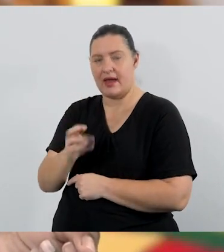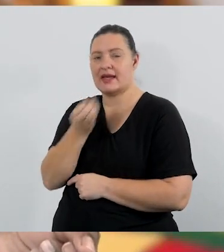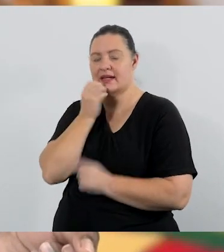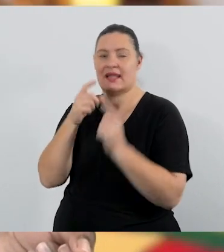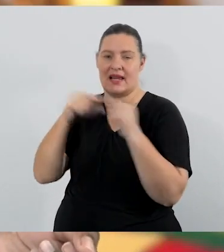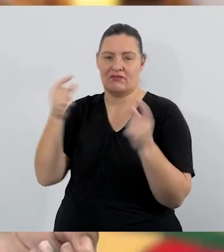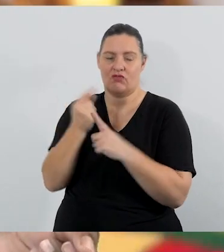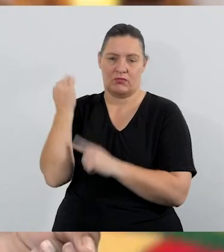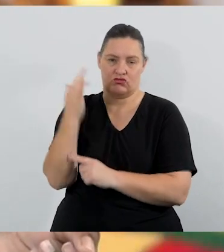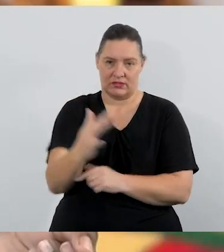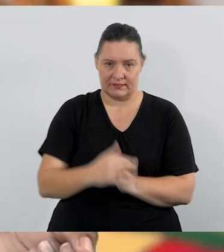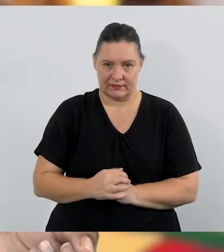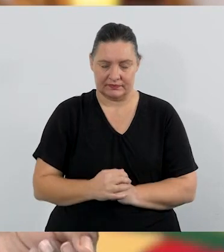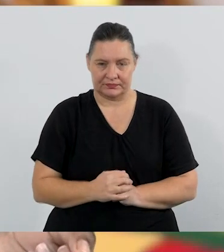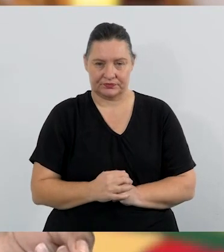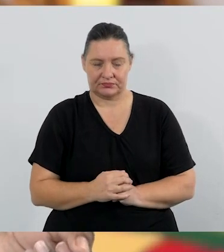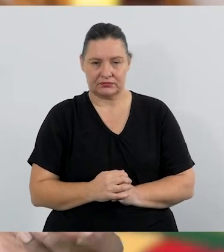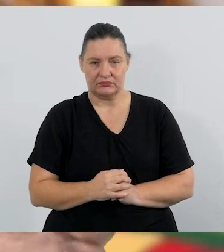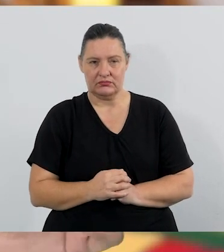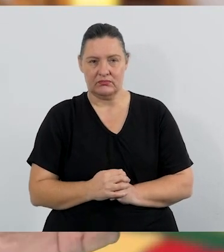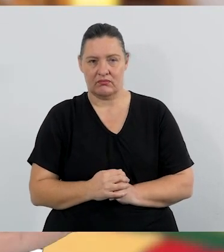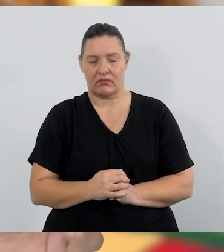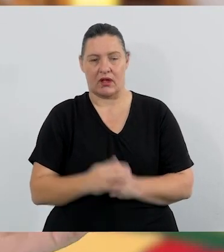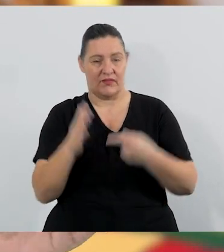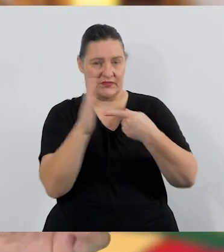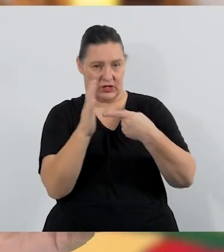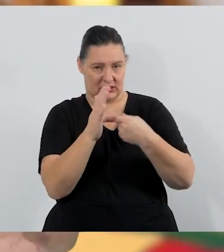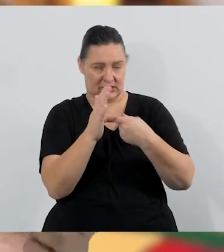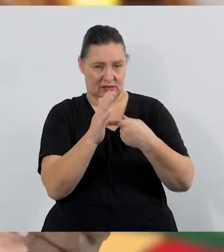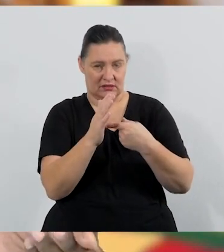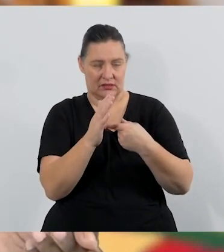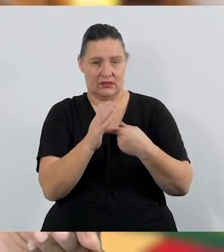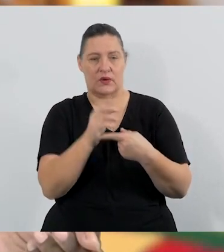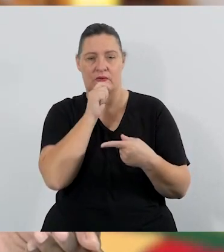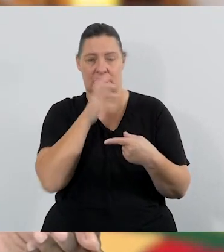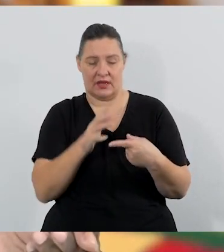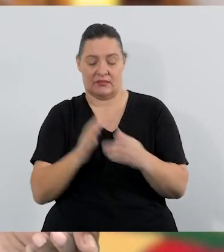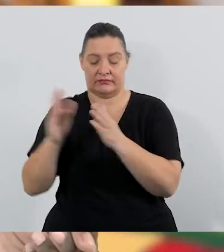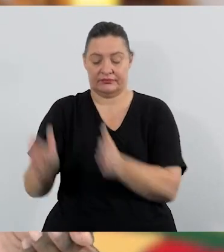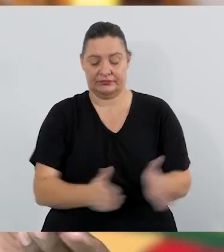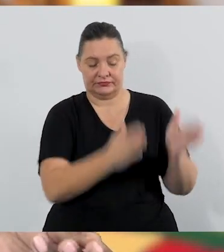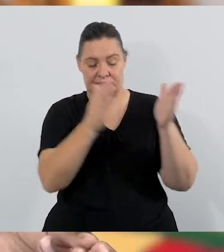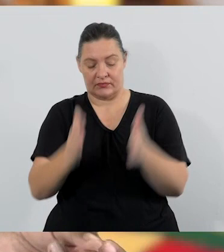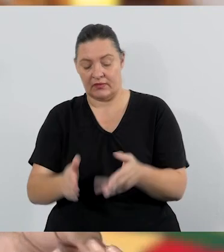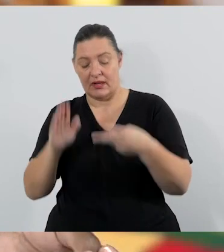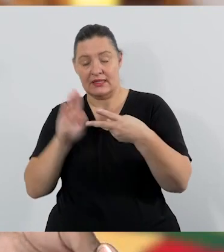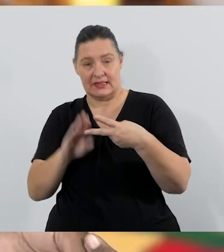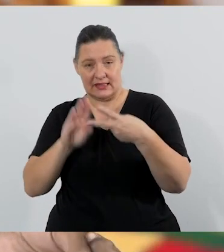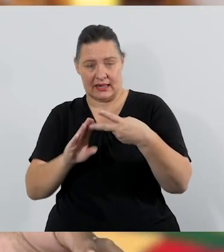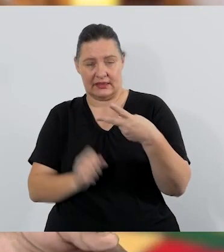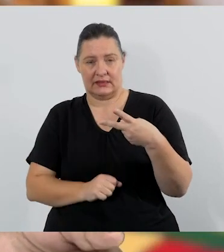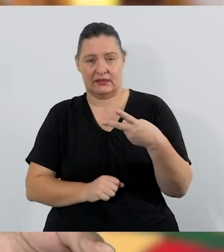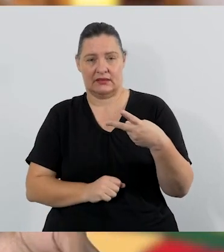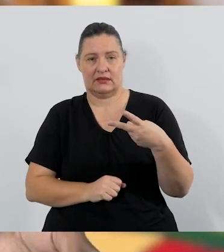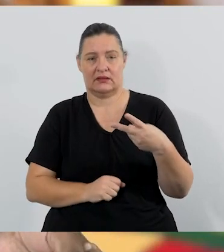eat leaves from trees. So that is our first type of consumer. Now we are going to look at